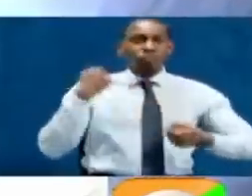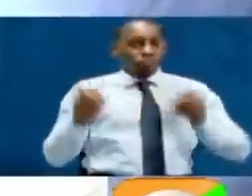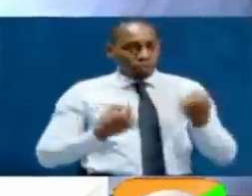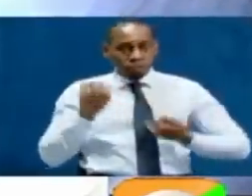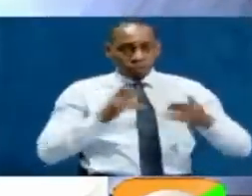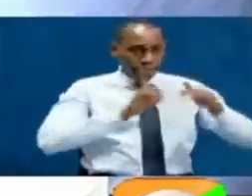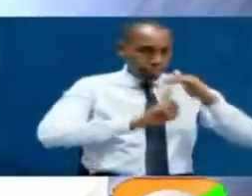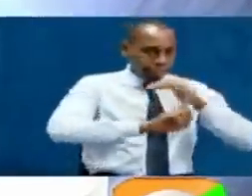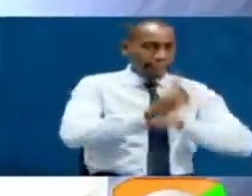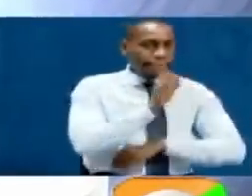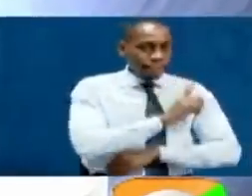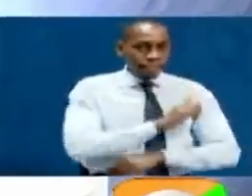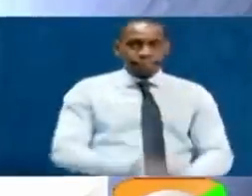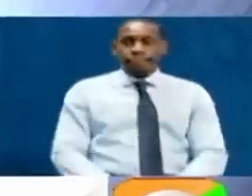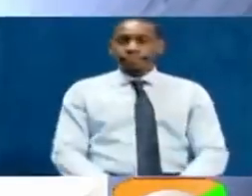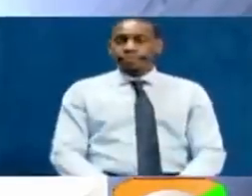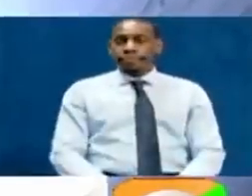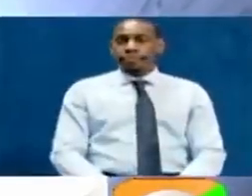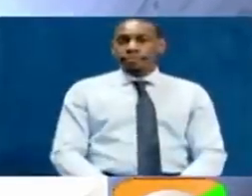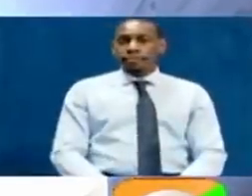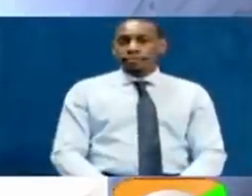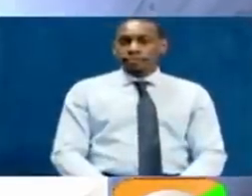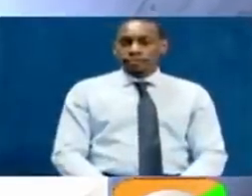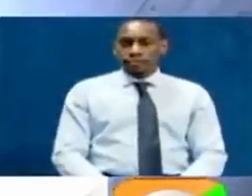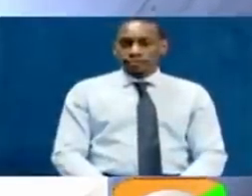They disappear behind the wall.